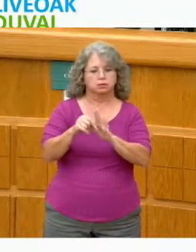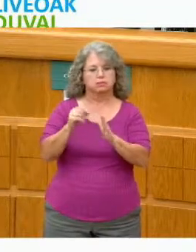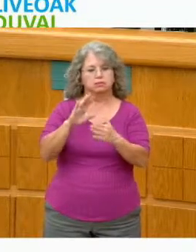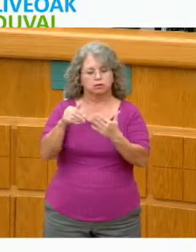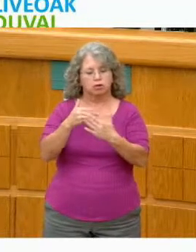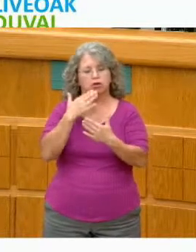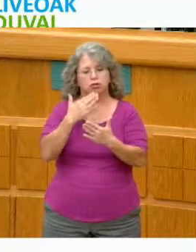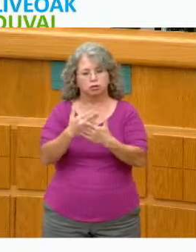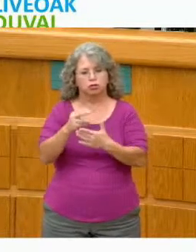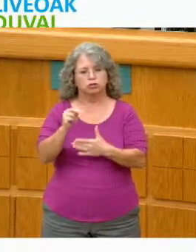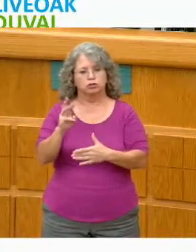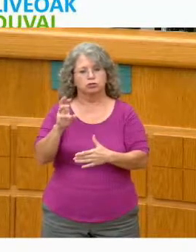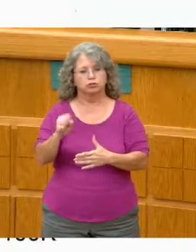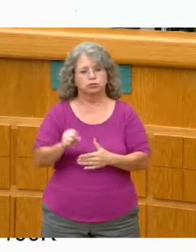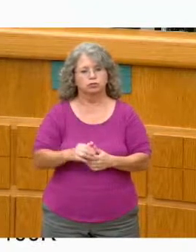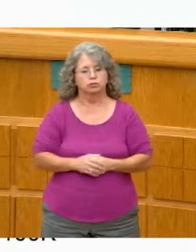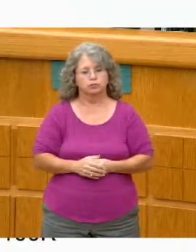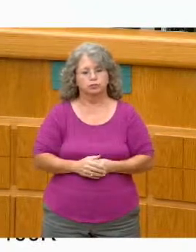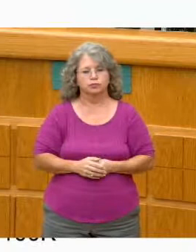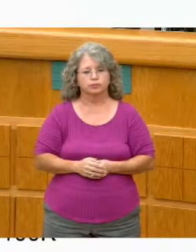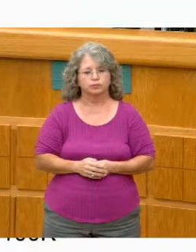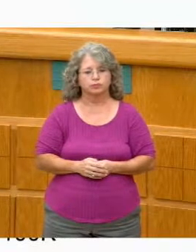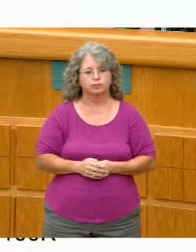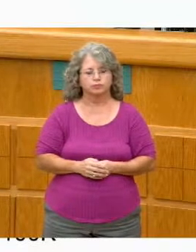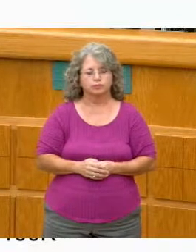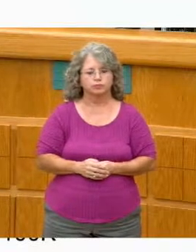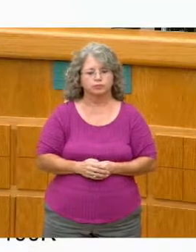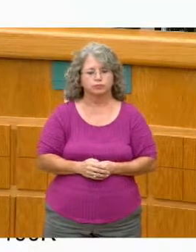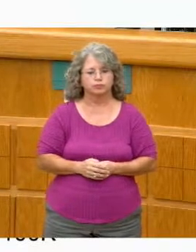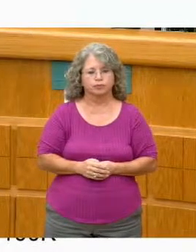headed downwards. So these are good signs.